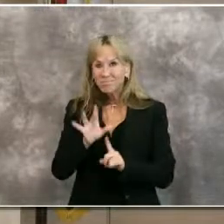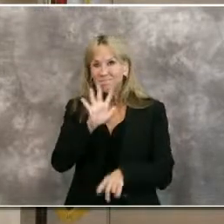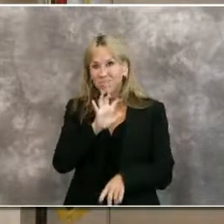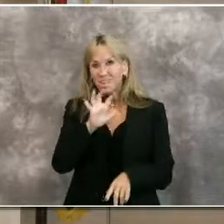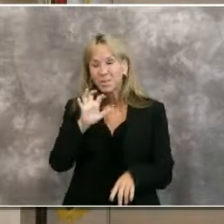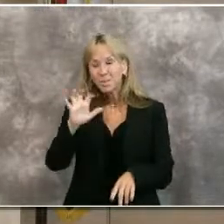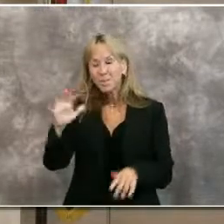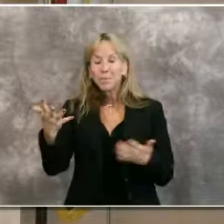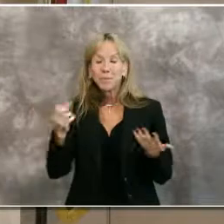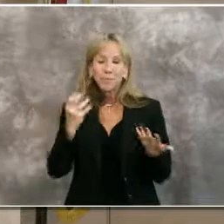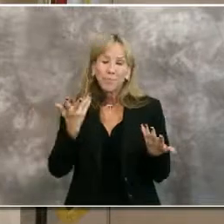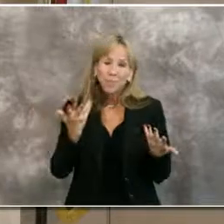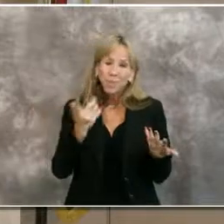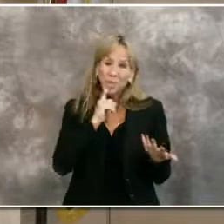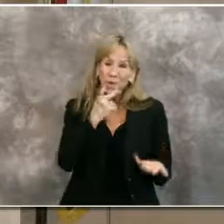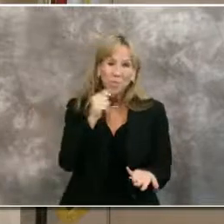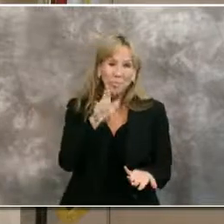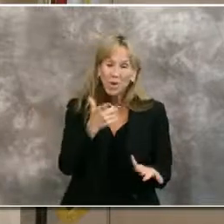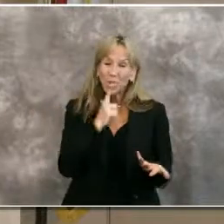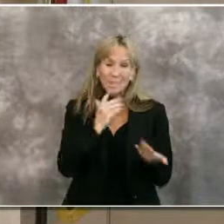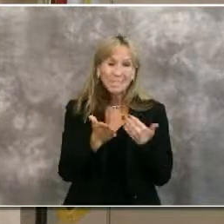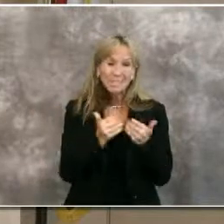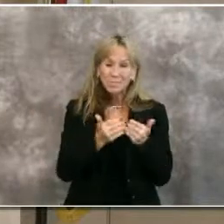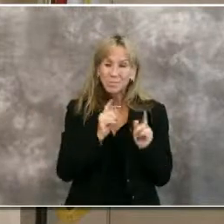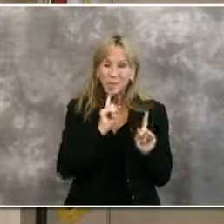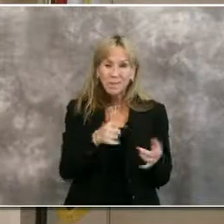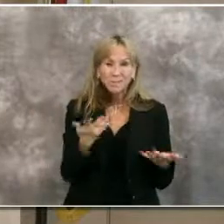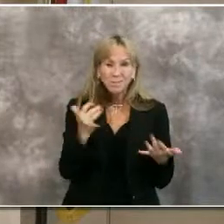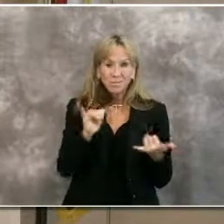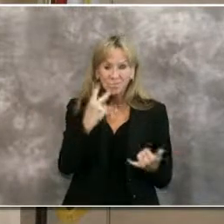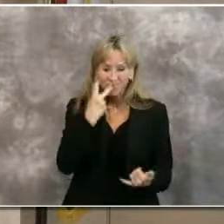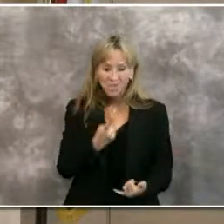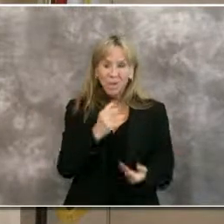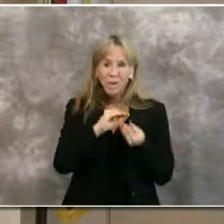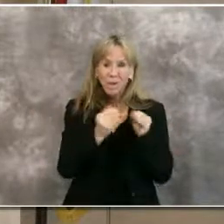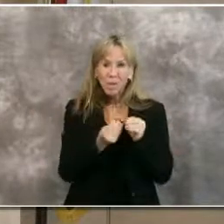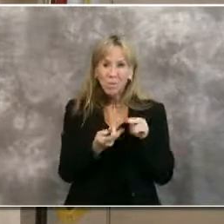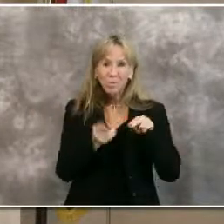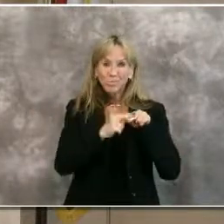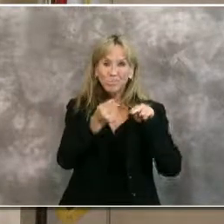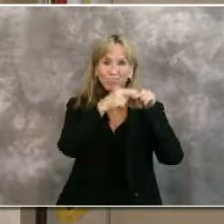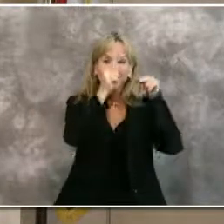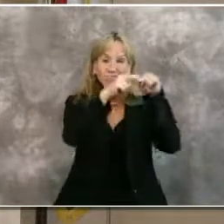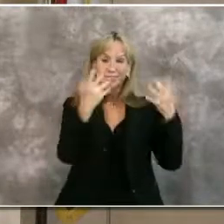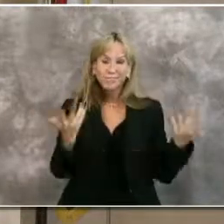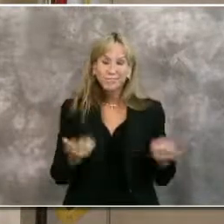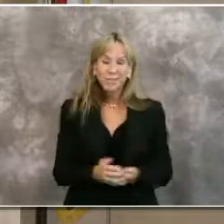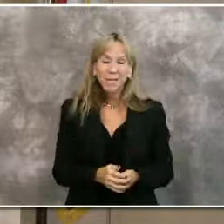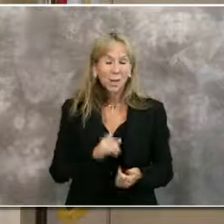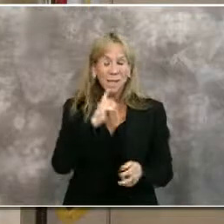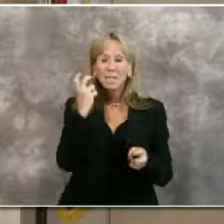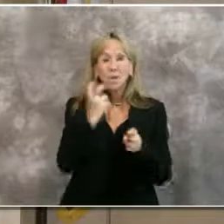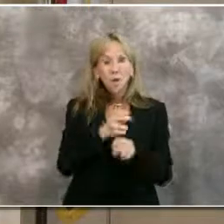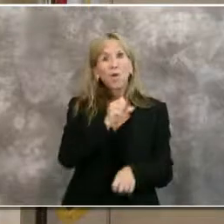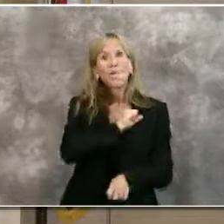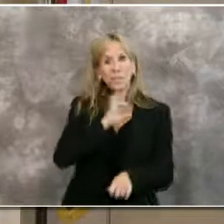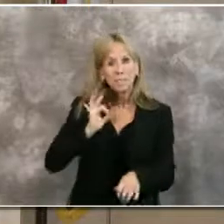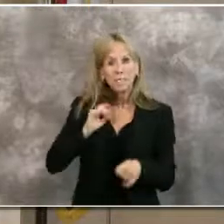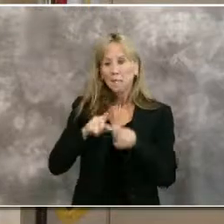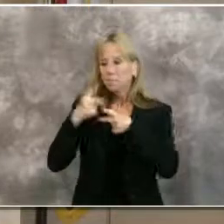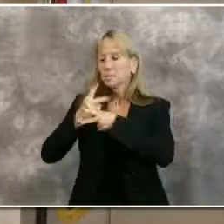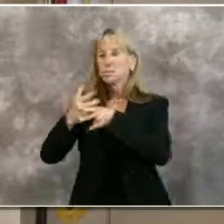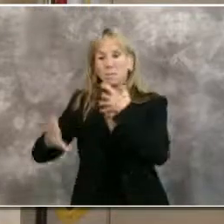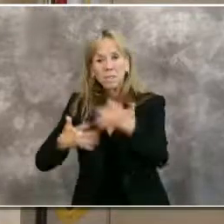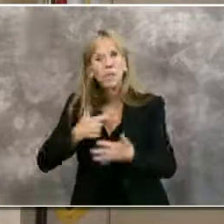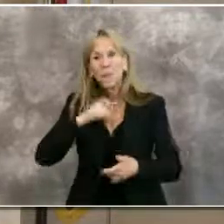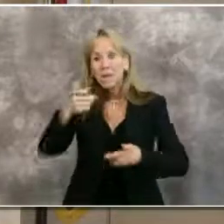So it's the number of cases, Paul. It's plain and simple. There's no other answer. And it's just difficult for staff to keep up. So we are bringing on